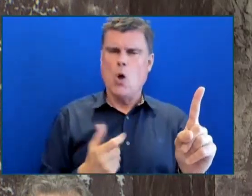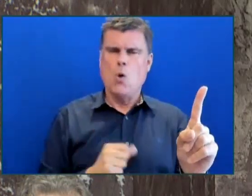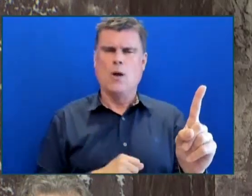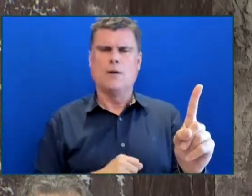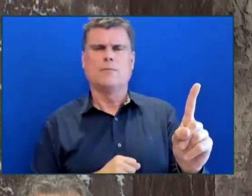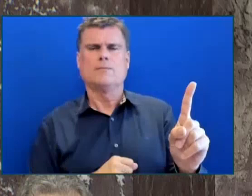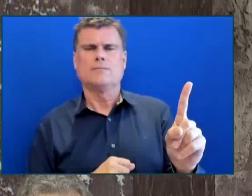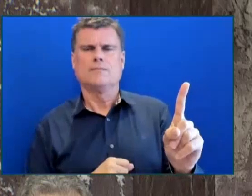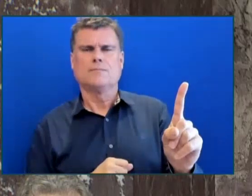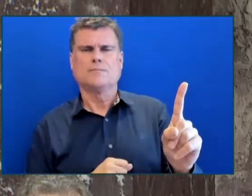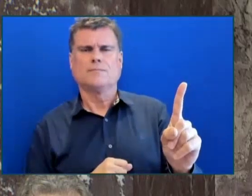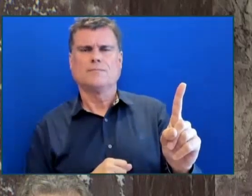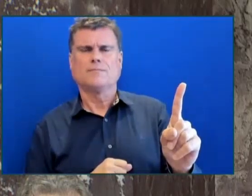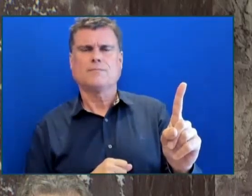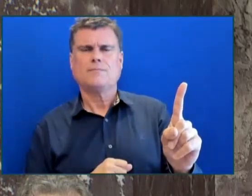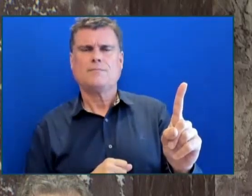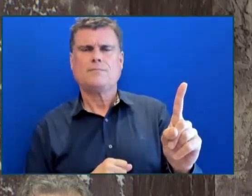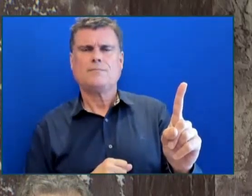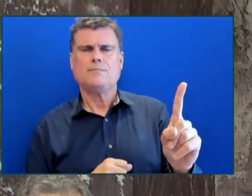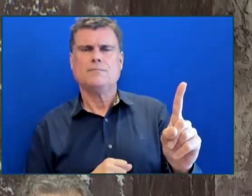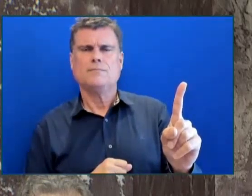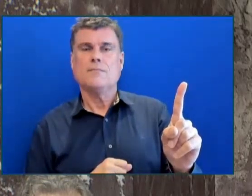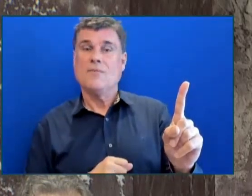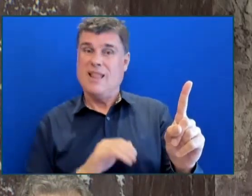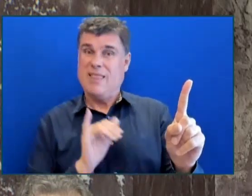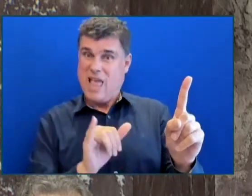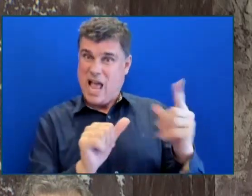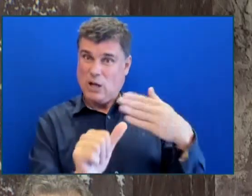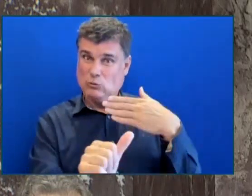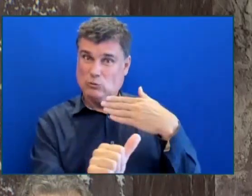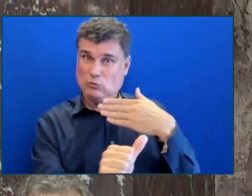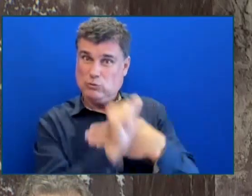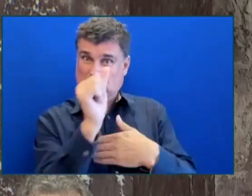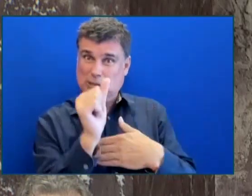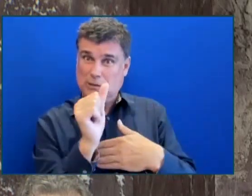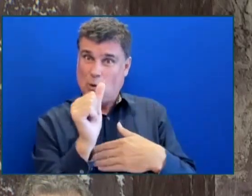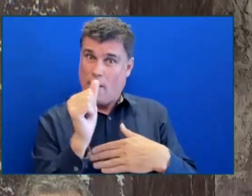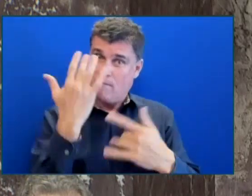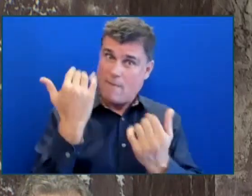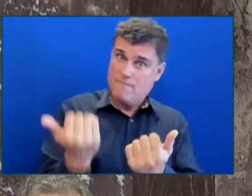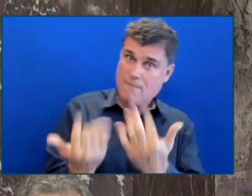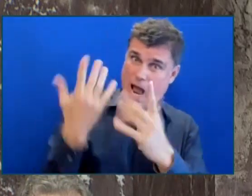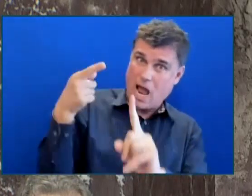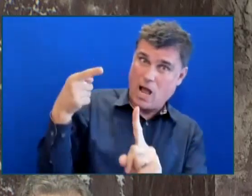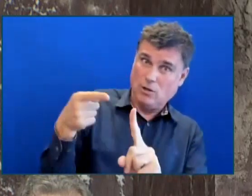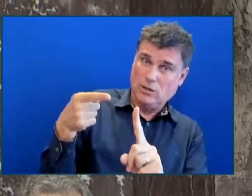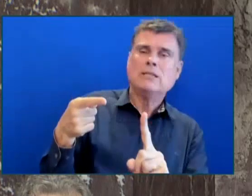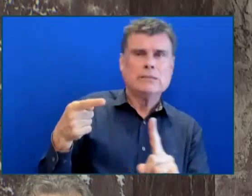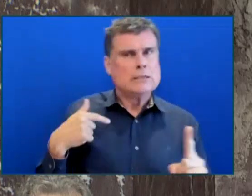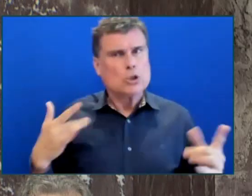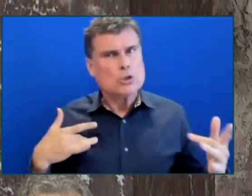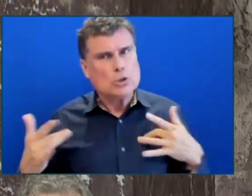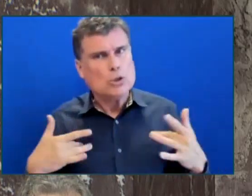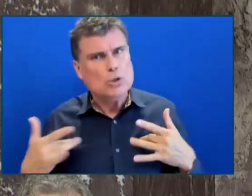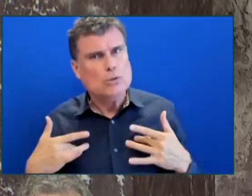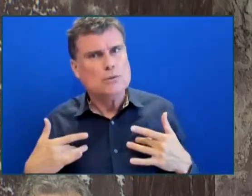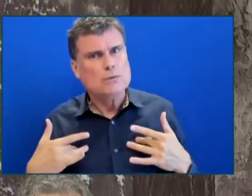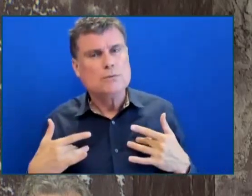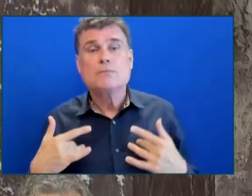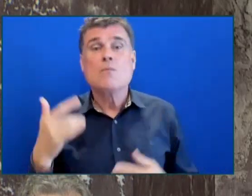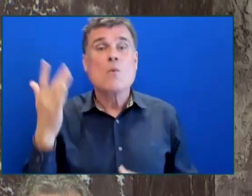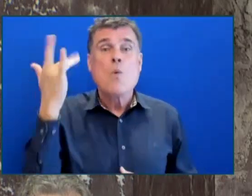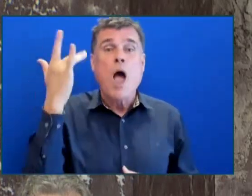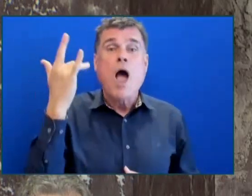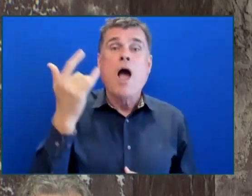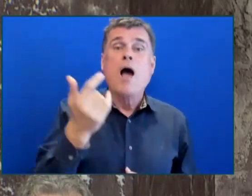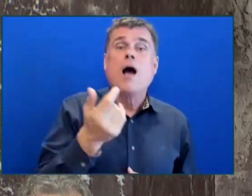for us. We have a lot of SROs built throughout the province that are 70, 80 years old, and the investments that